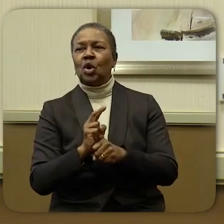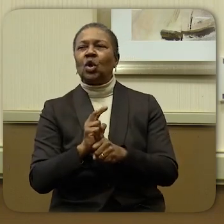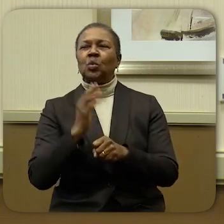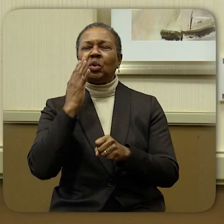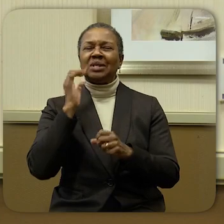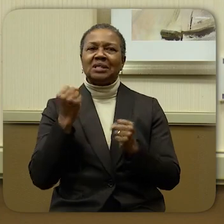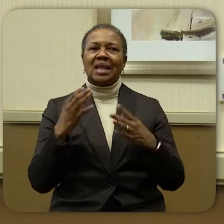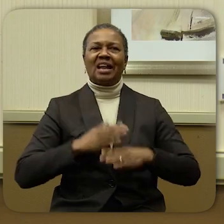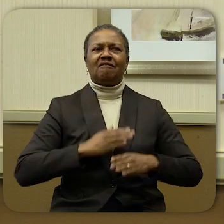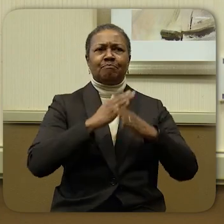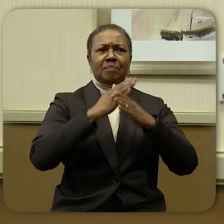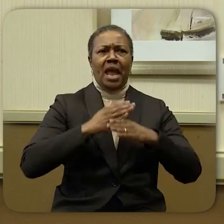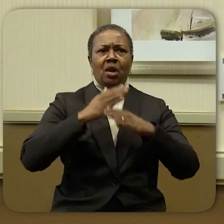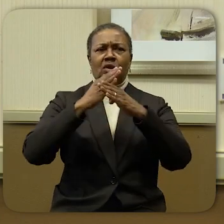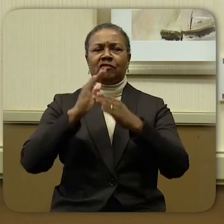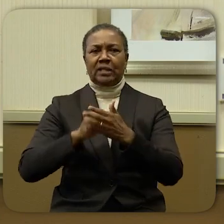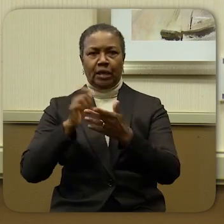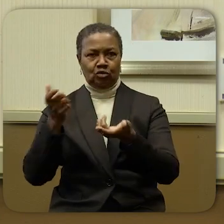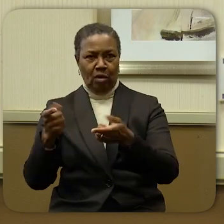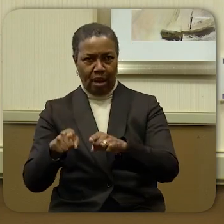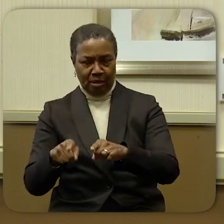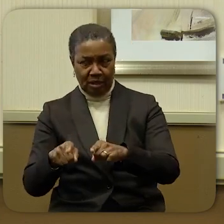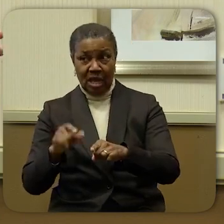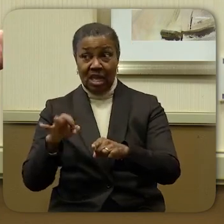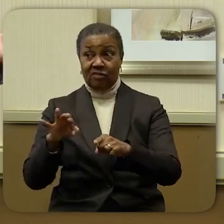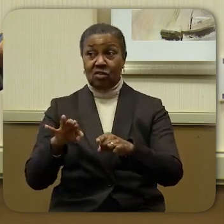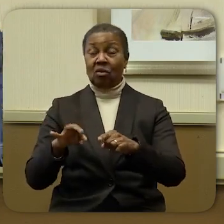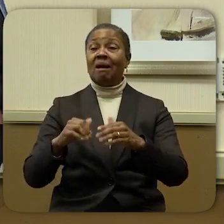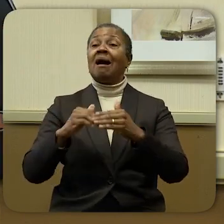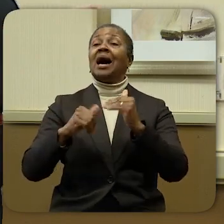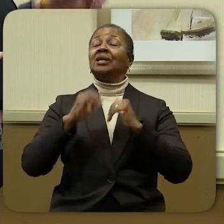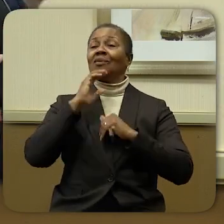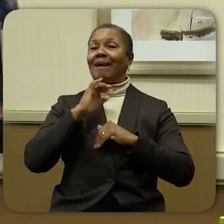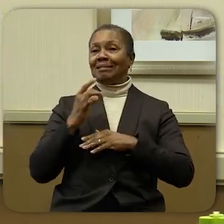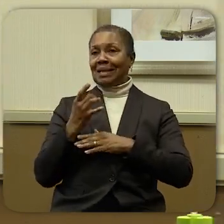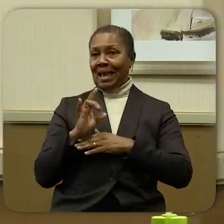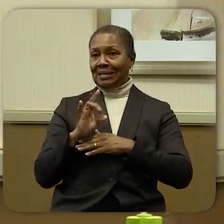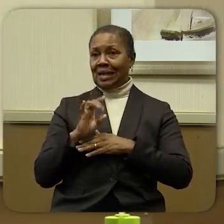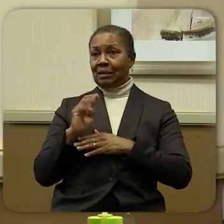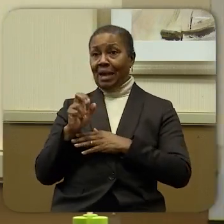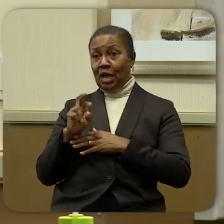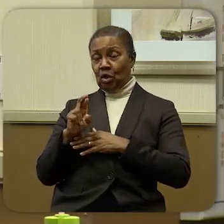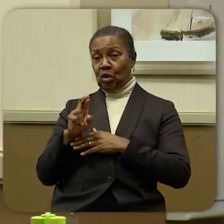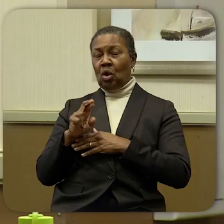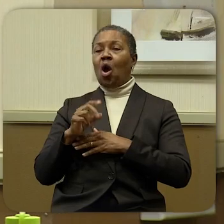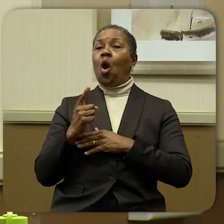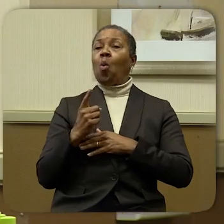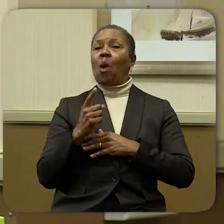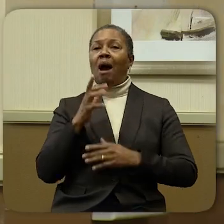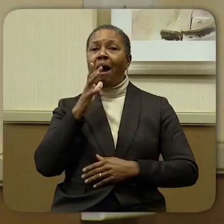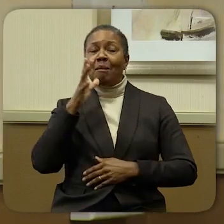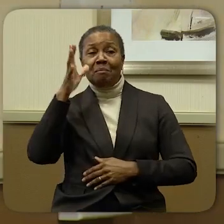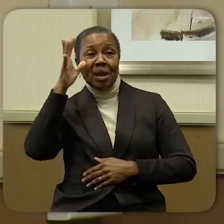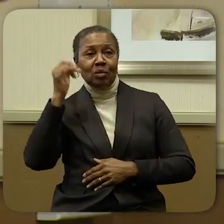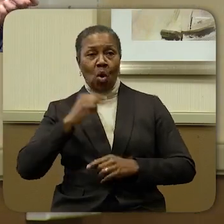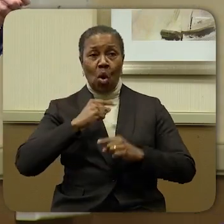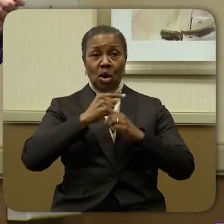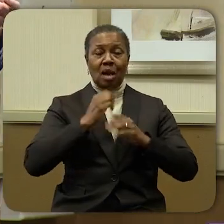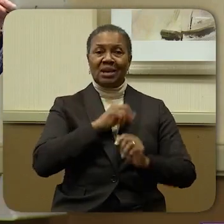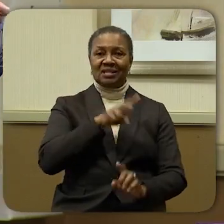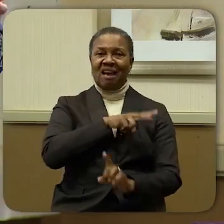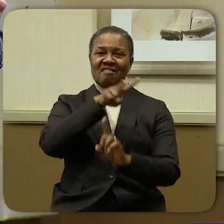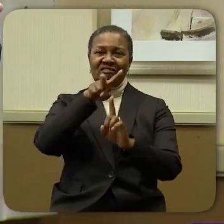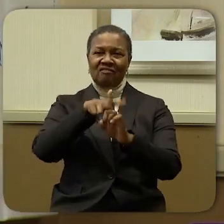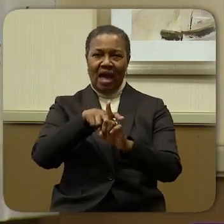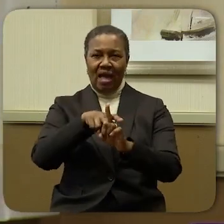of barriers in order to do that. So if you're a minor in Illinois, one of your parents or guardians has to file the name change